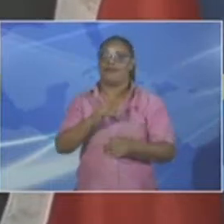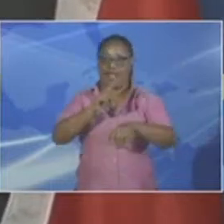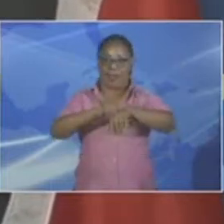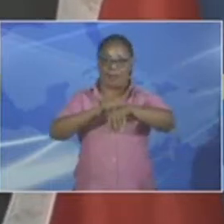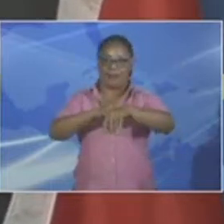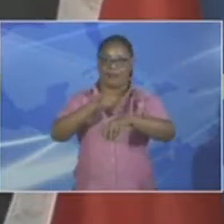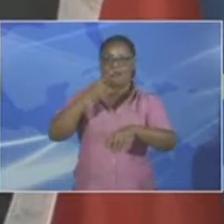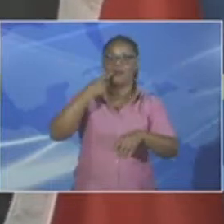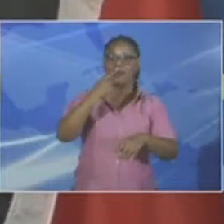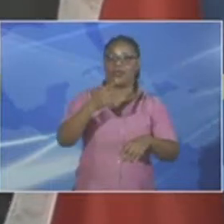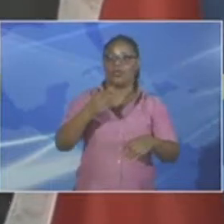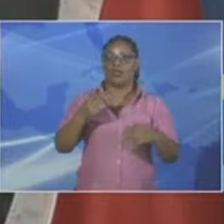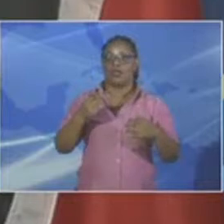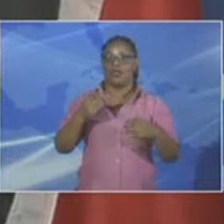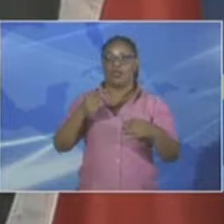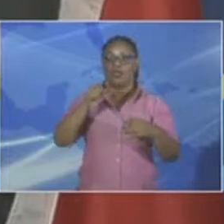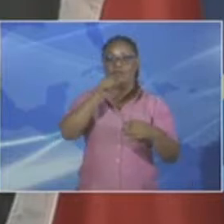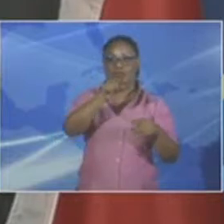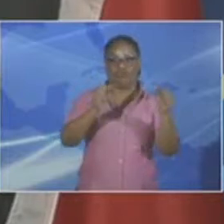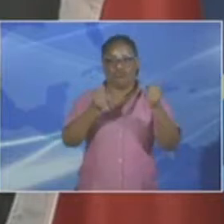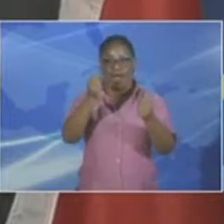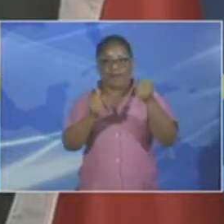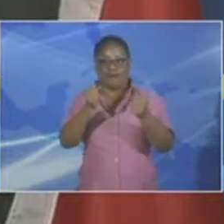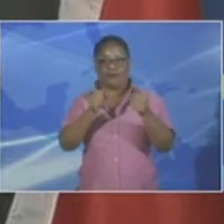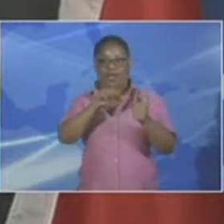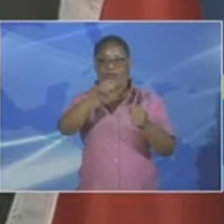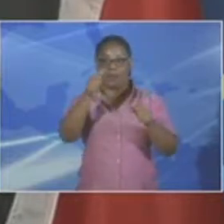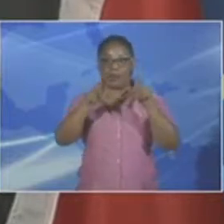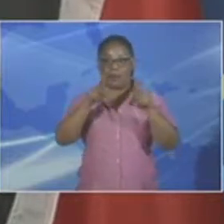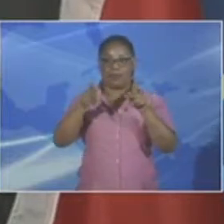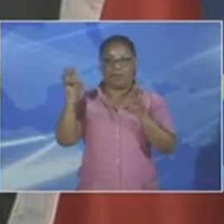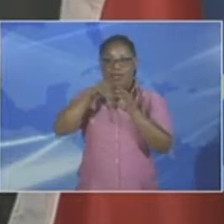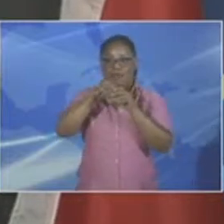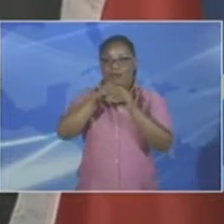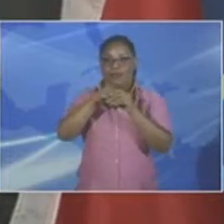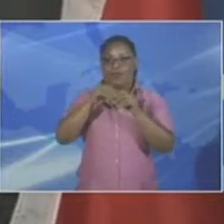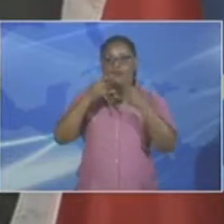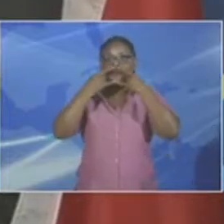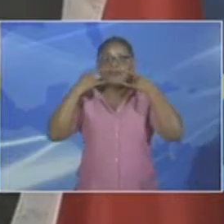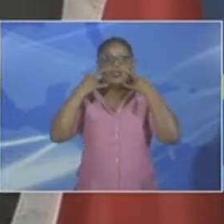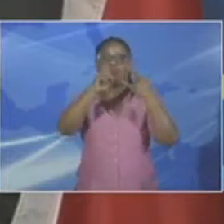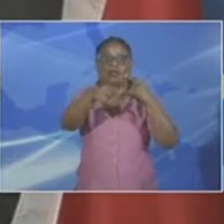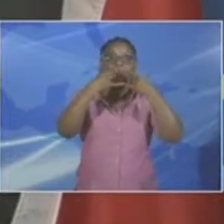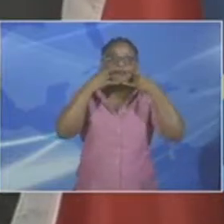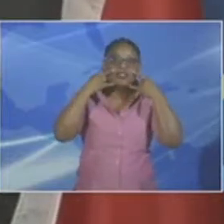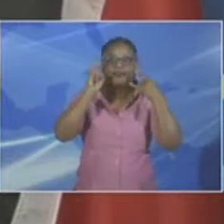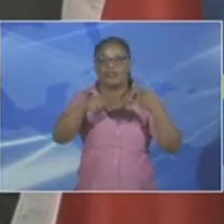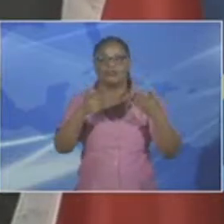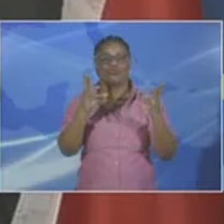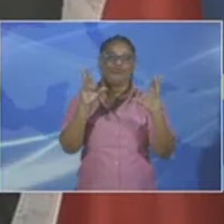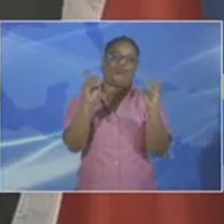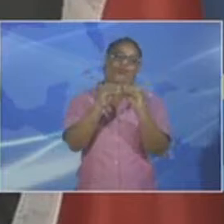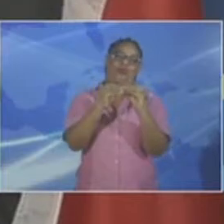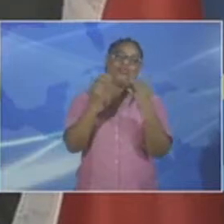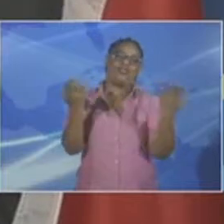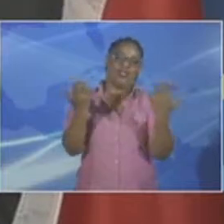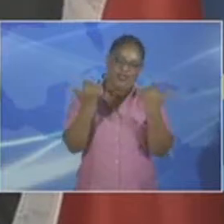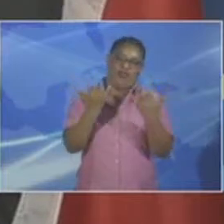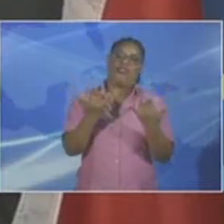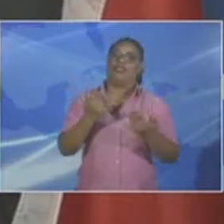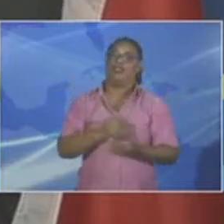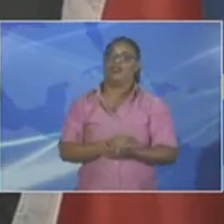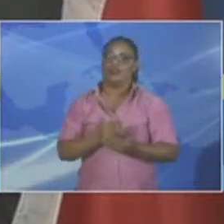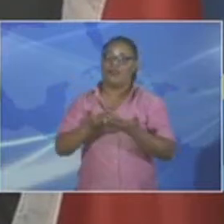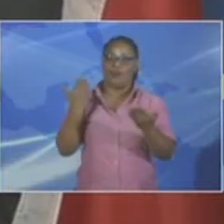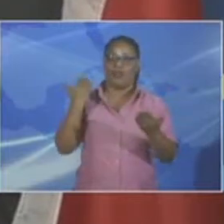wear a mask. We're not doing that now. There were times when we said to you, if you were making a living flying a taxi, you could only carry half of the passengers.